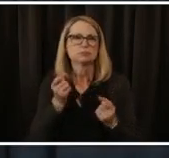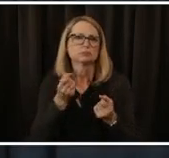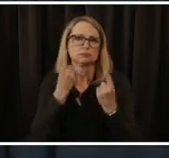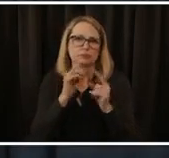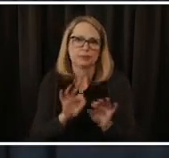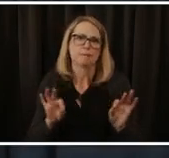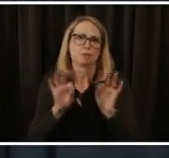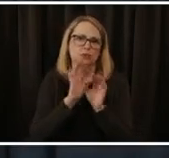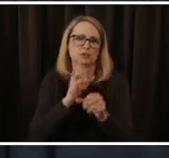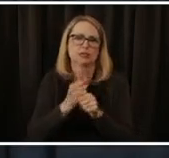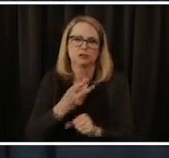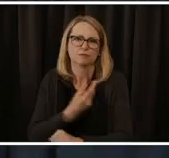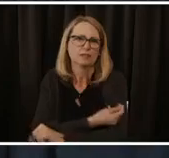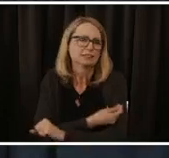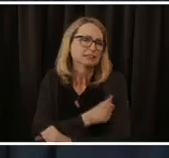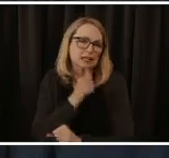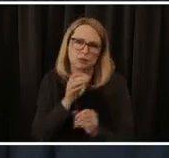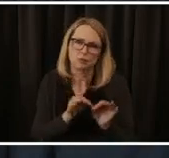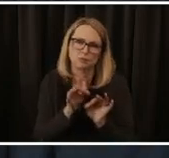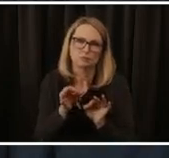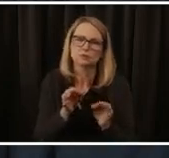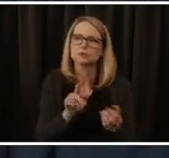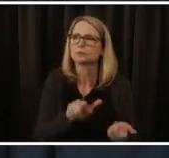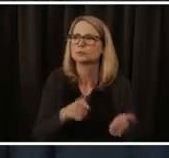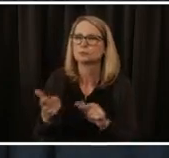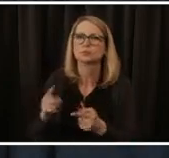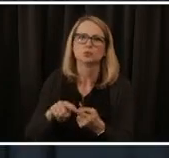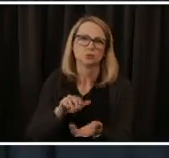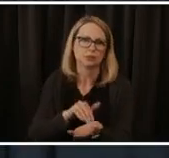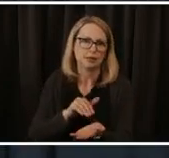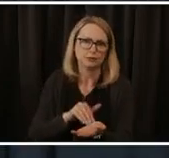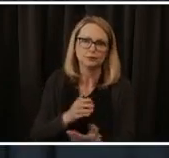off any longer. Dr. Herlihy.